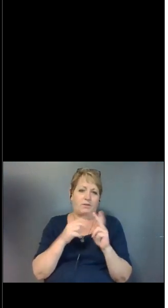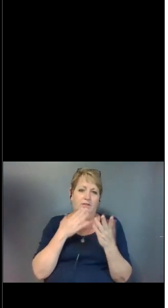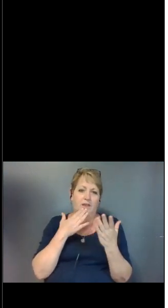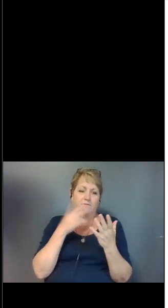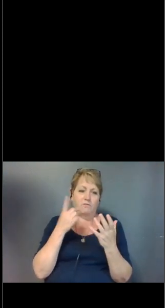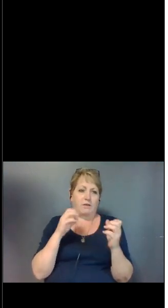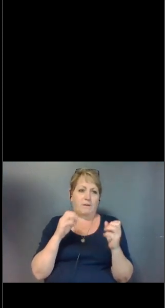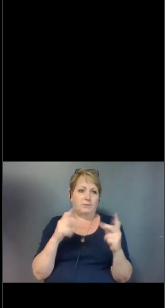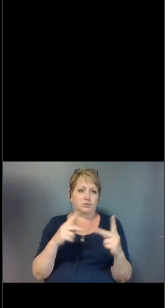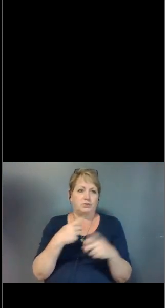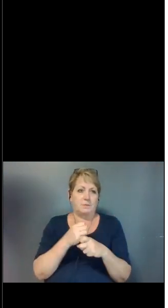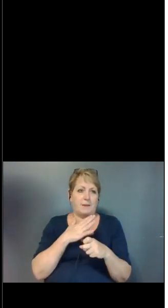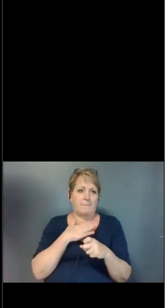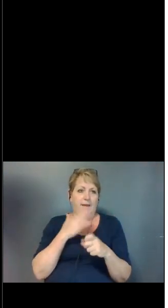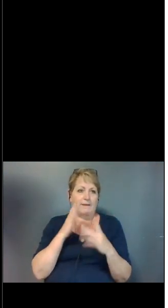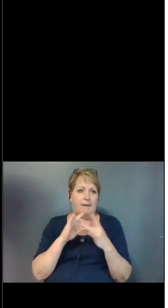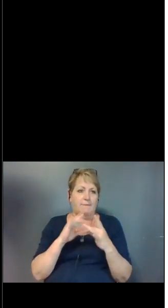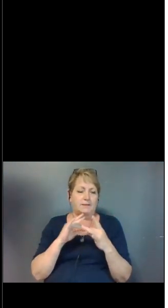Thank you, Karen.